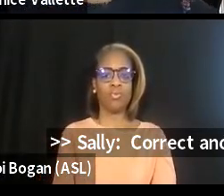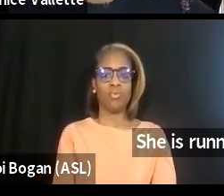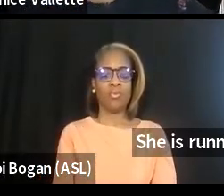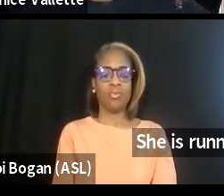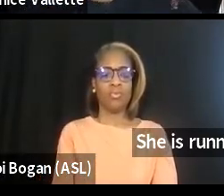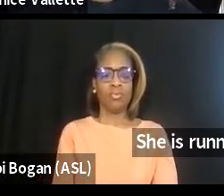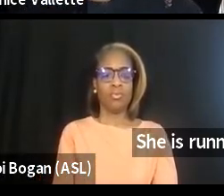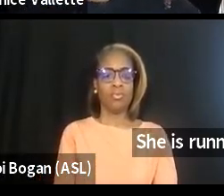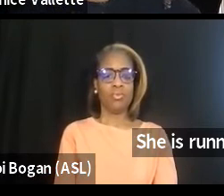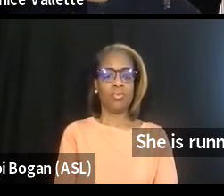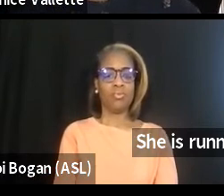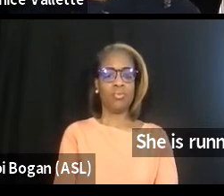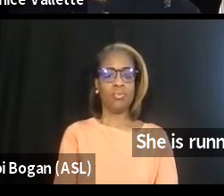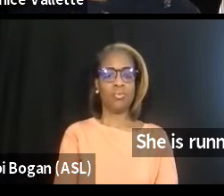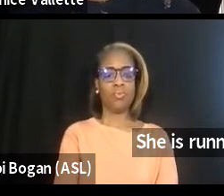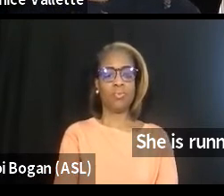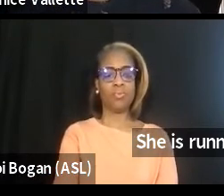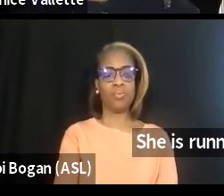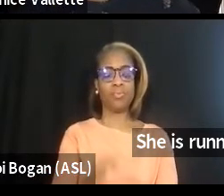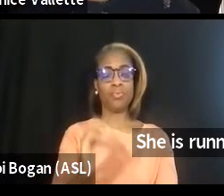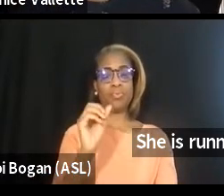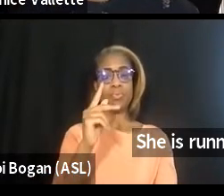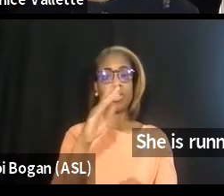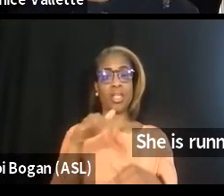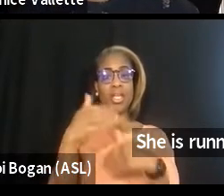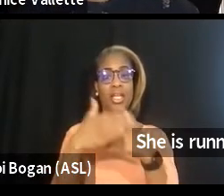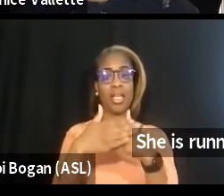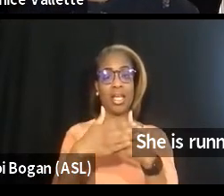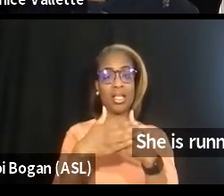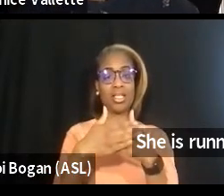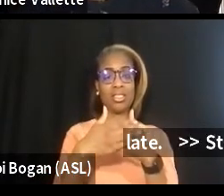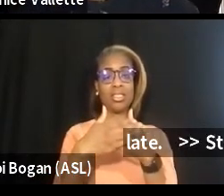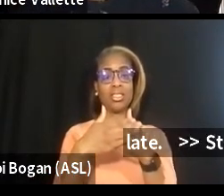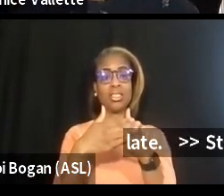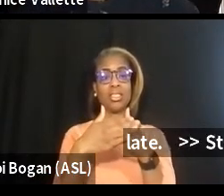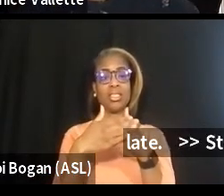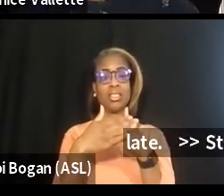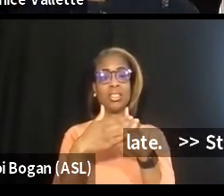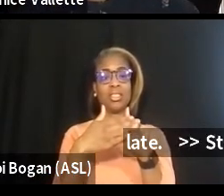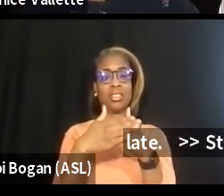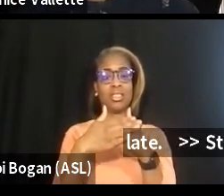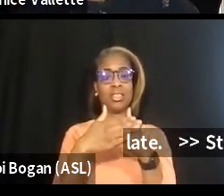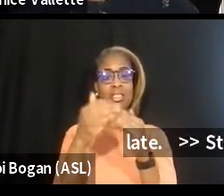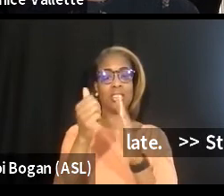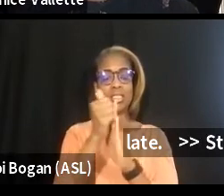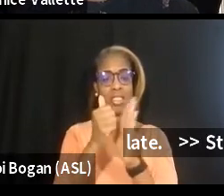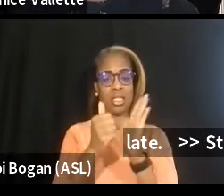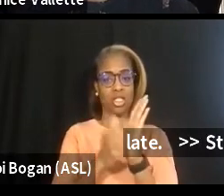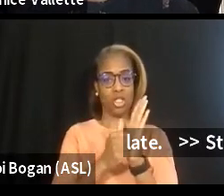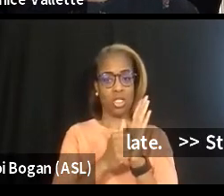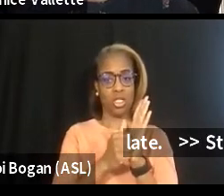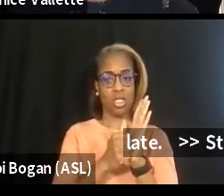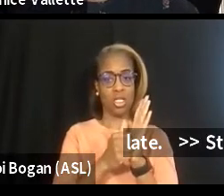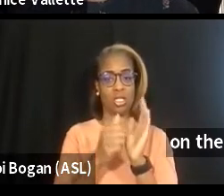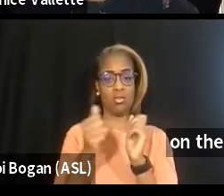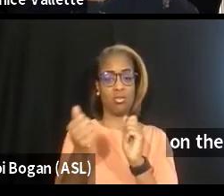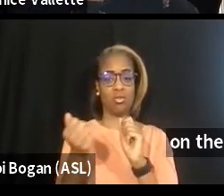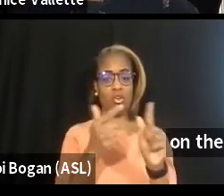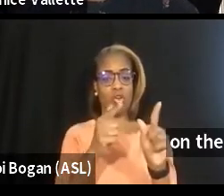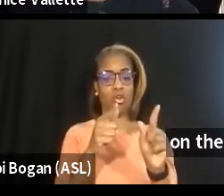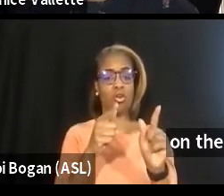All right. Next on the agenda is the agenda. Everybody has had an opportunity to look at